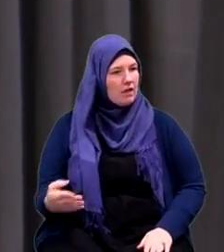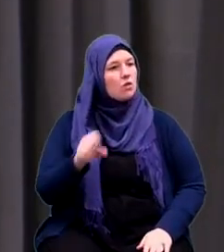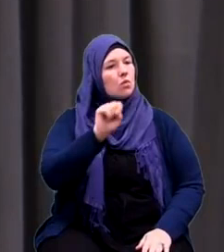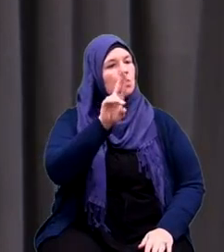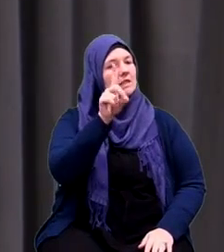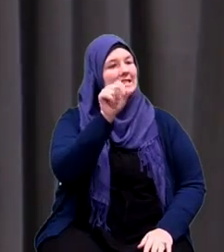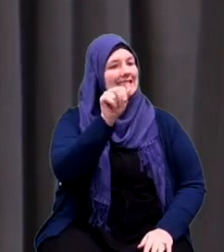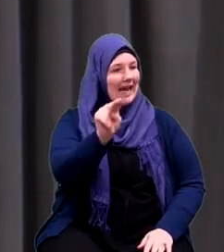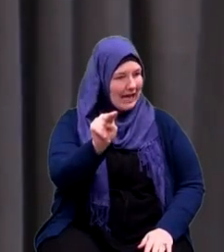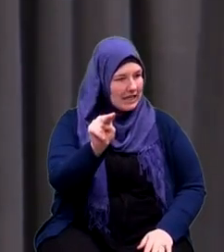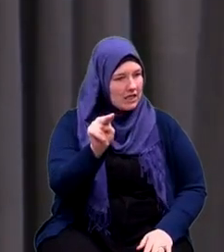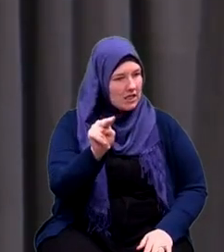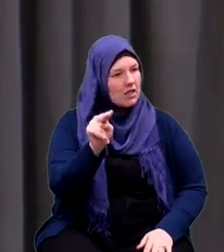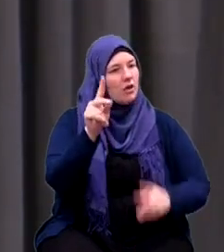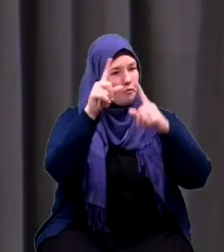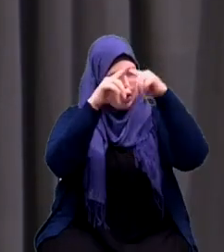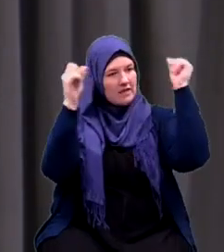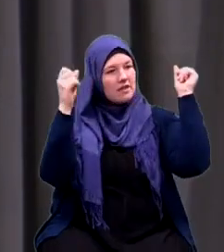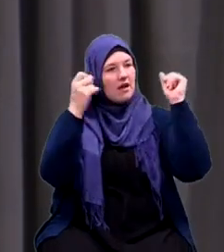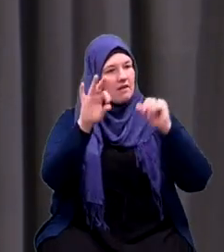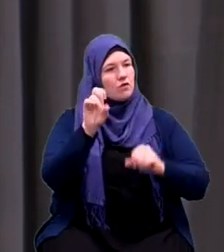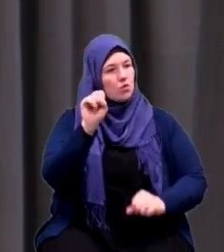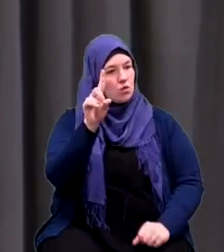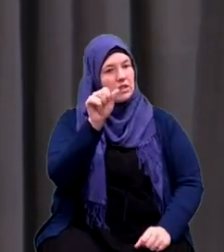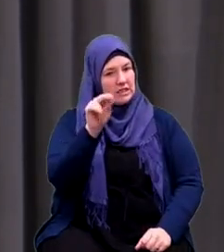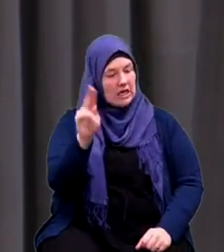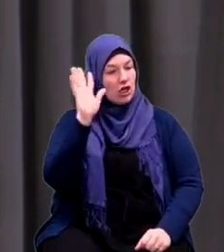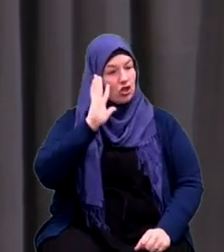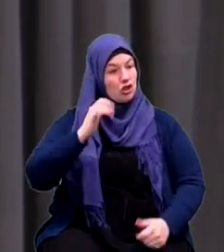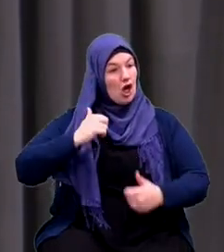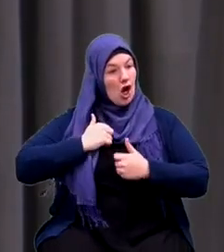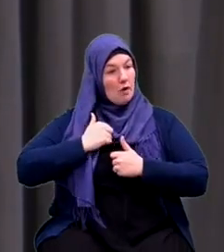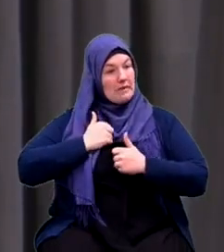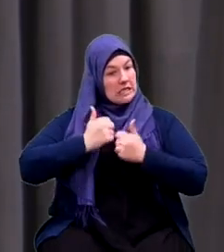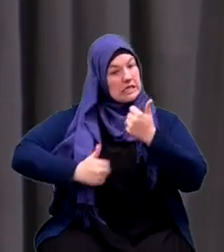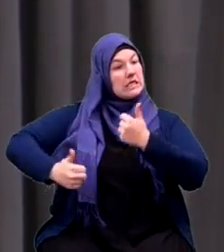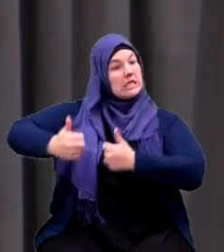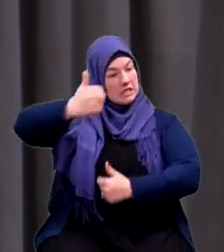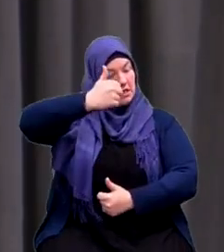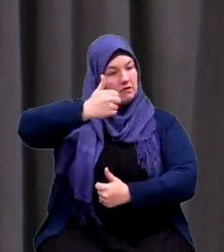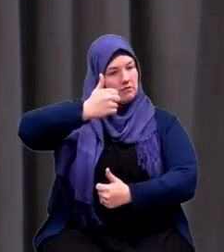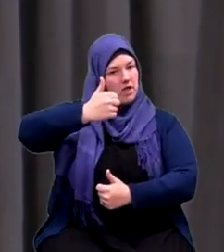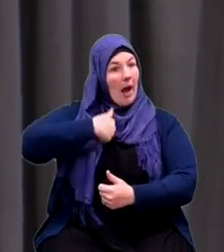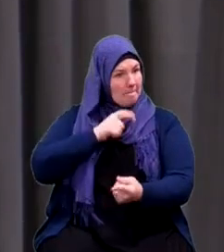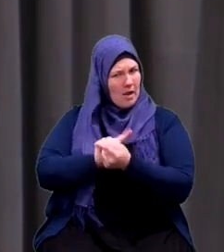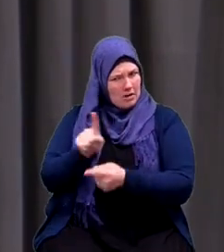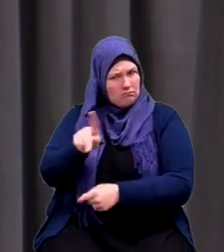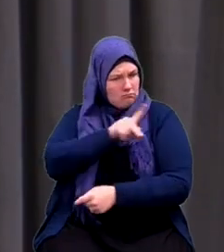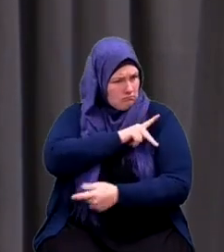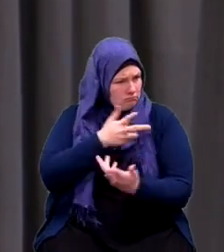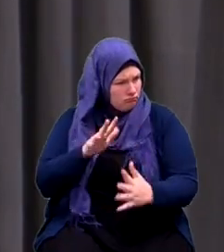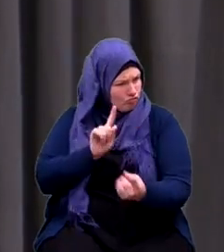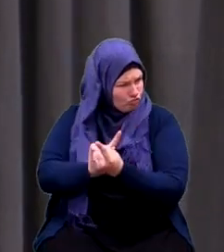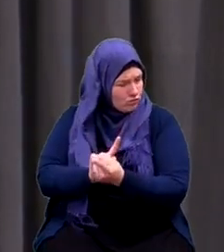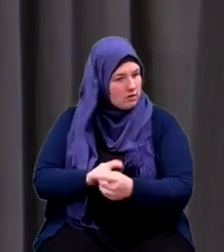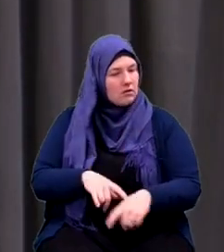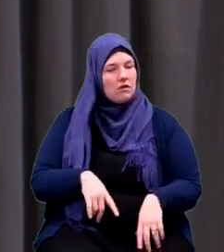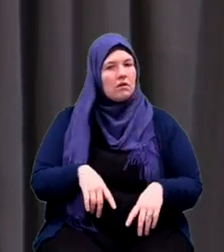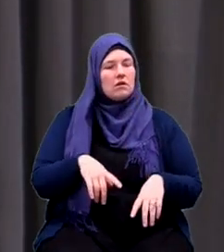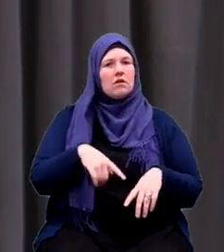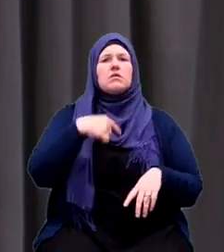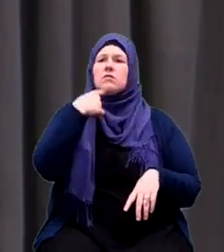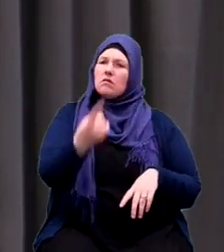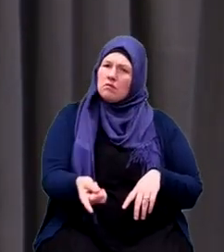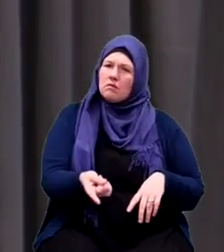Sudan, the president who used to be an army general. I met him personally. And I told